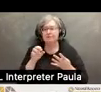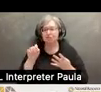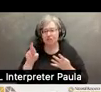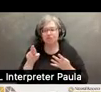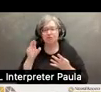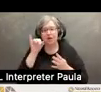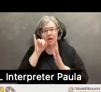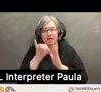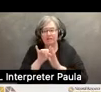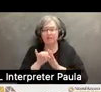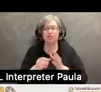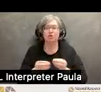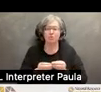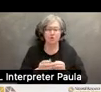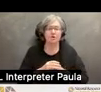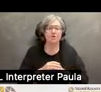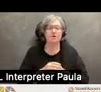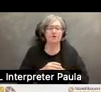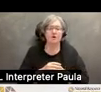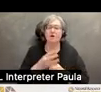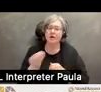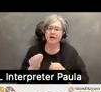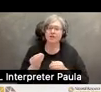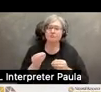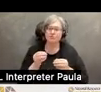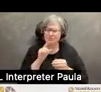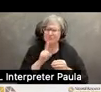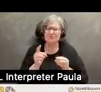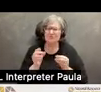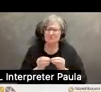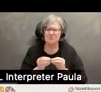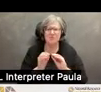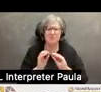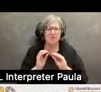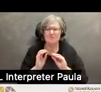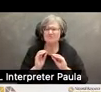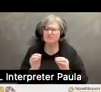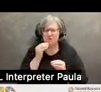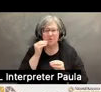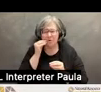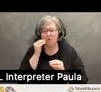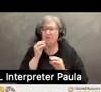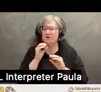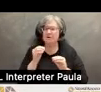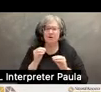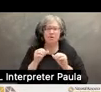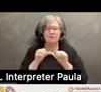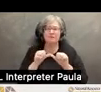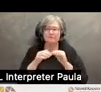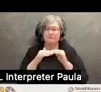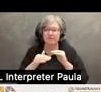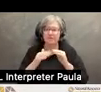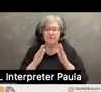experience compounded barriers that further homelessness and housing instability. A recent study found that 66% of